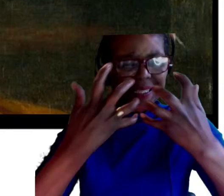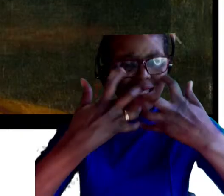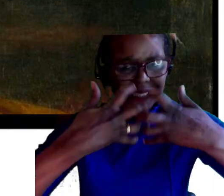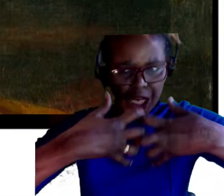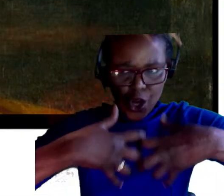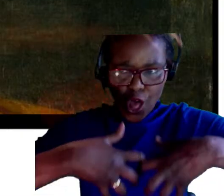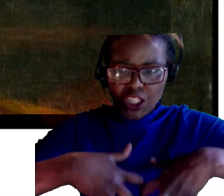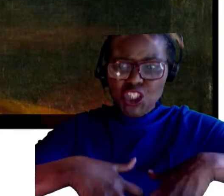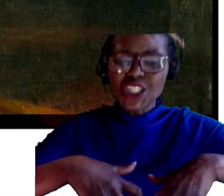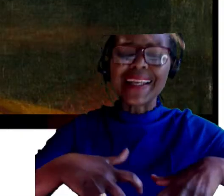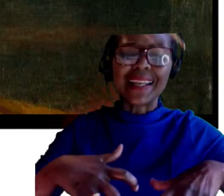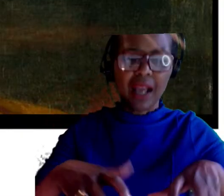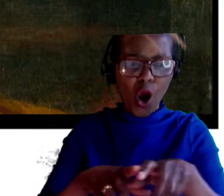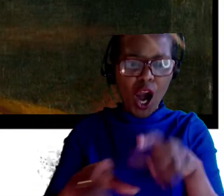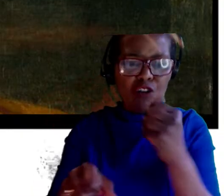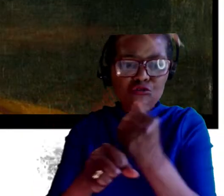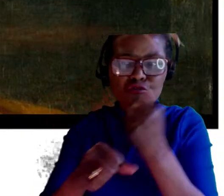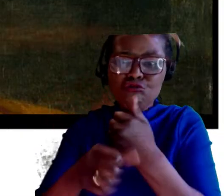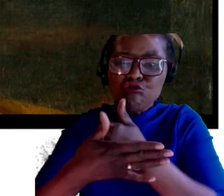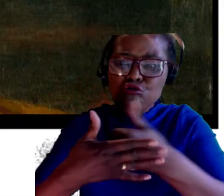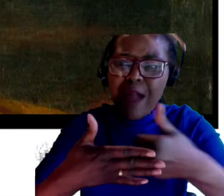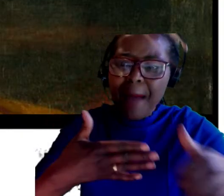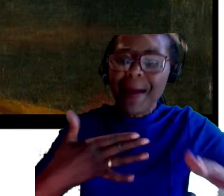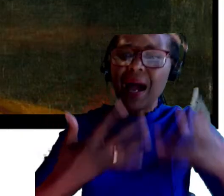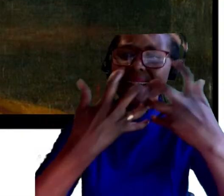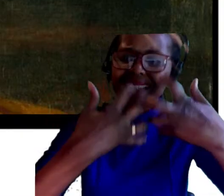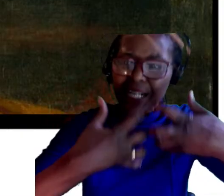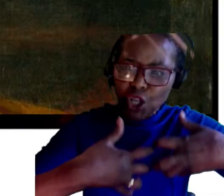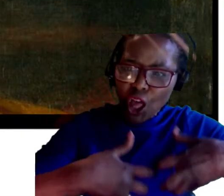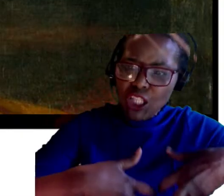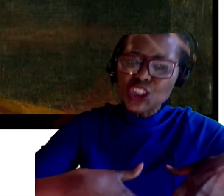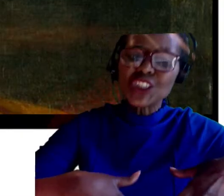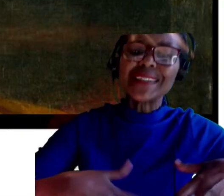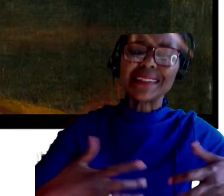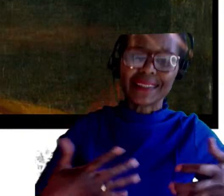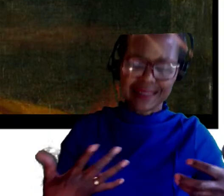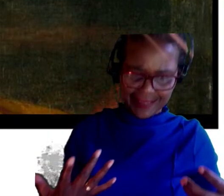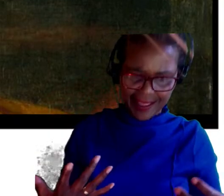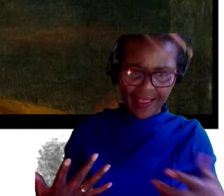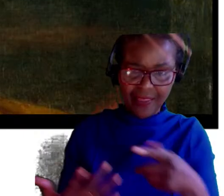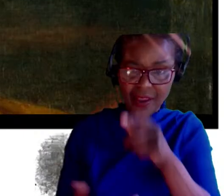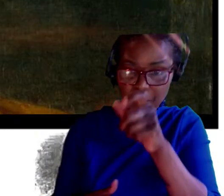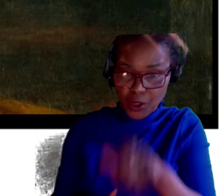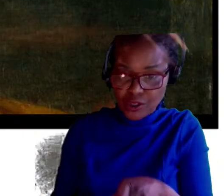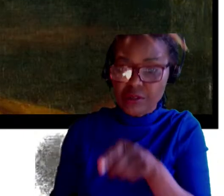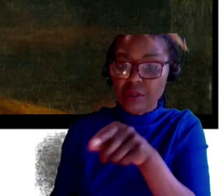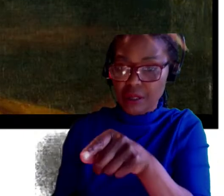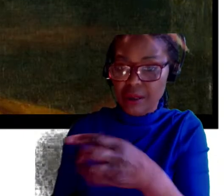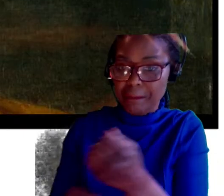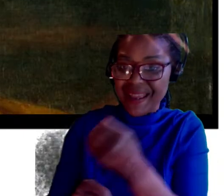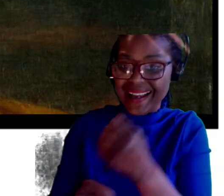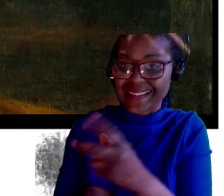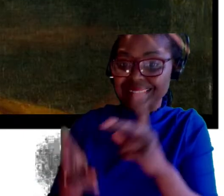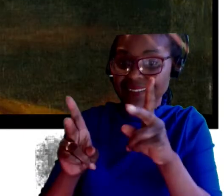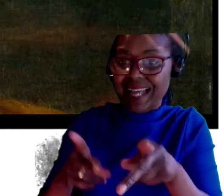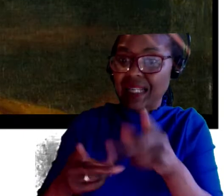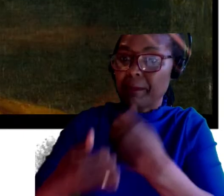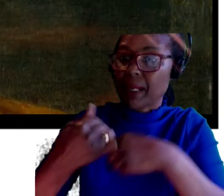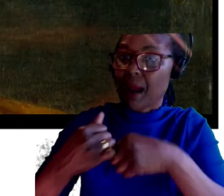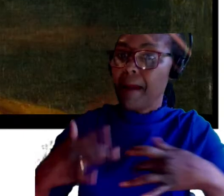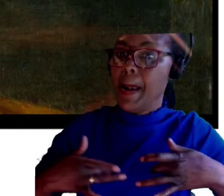that groundbreaking novel, we're barely told the means by which the protagonist brings the dead back to life, only that it